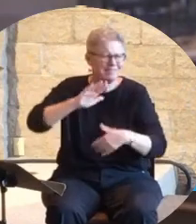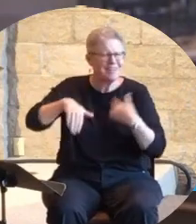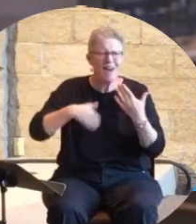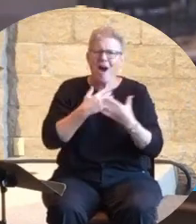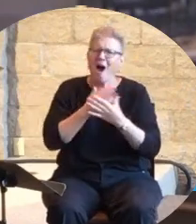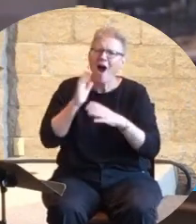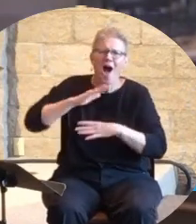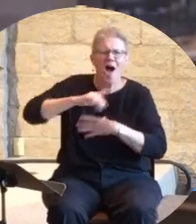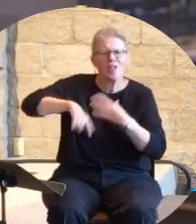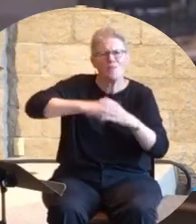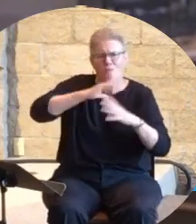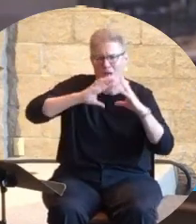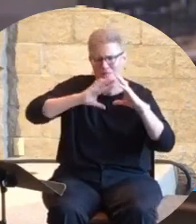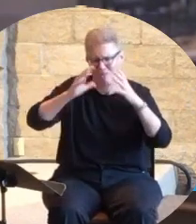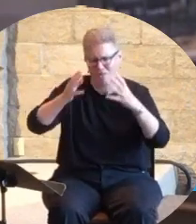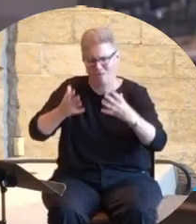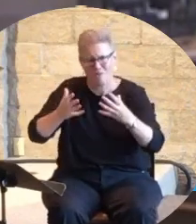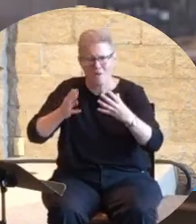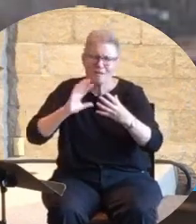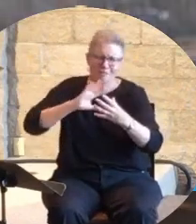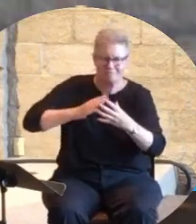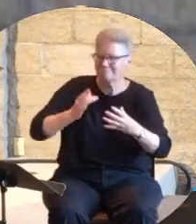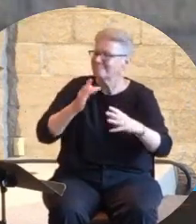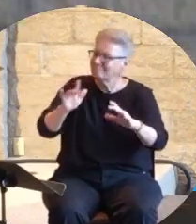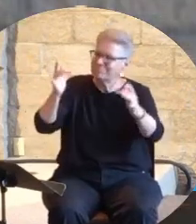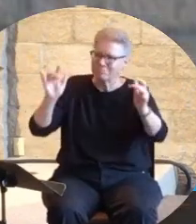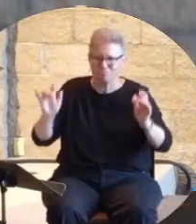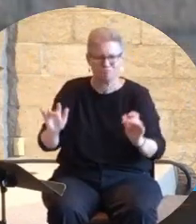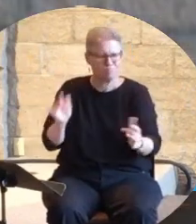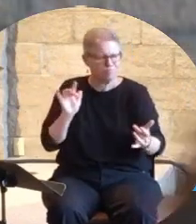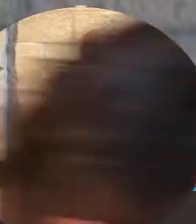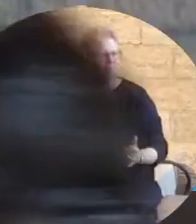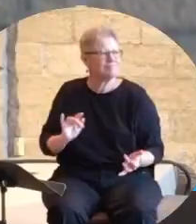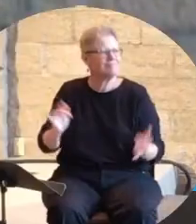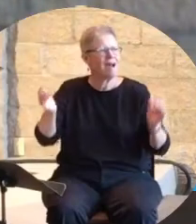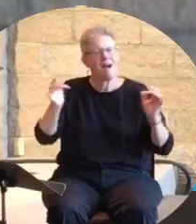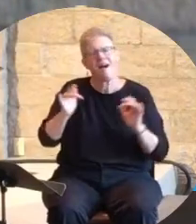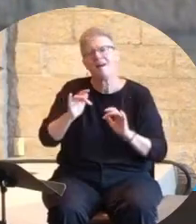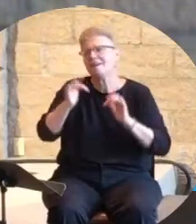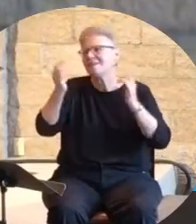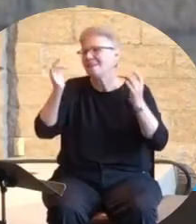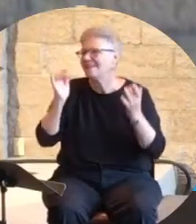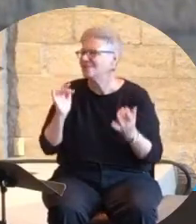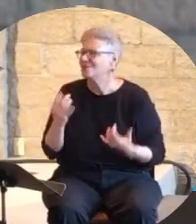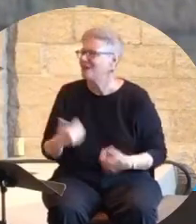Shine.